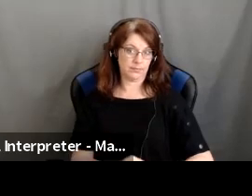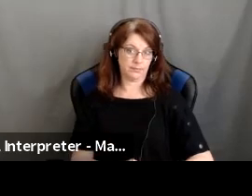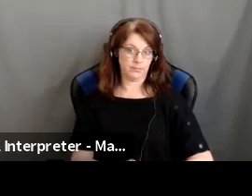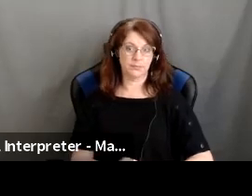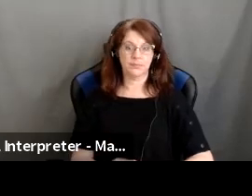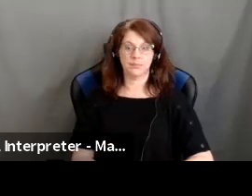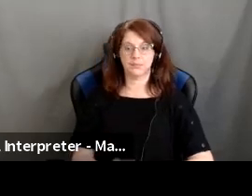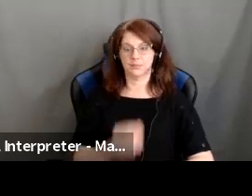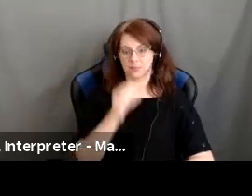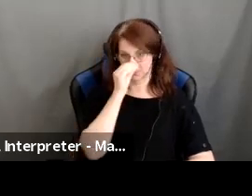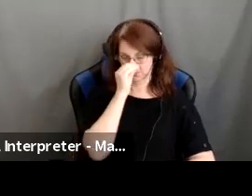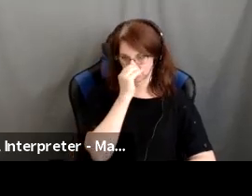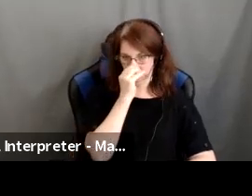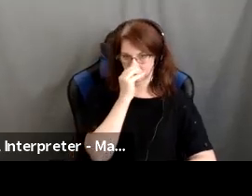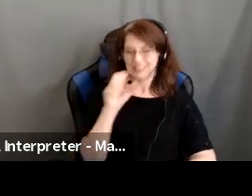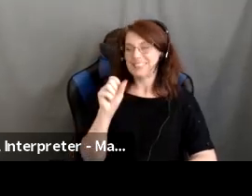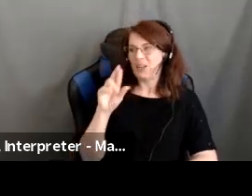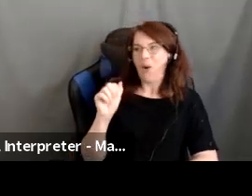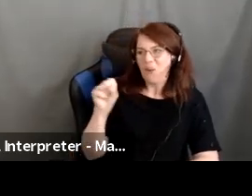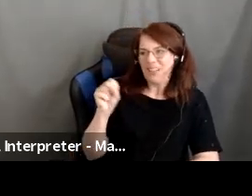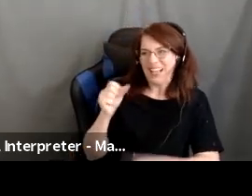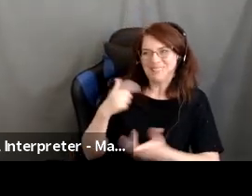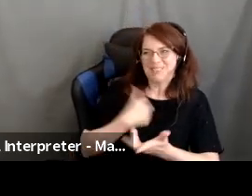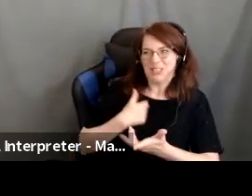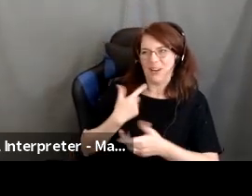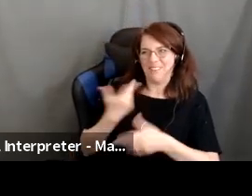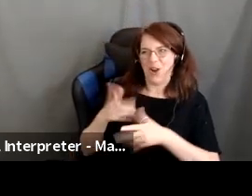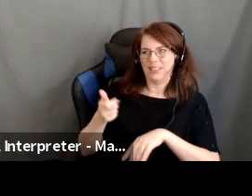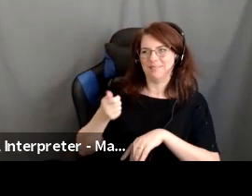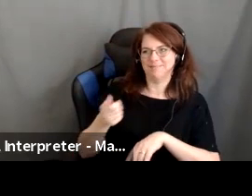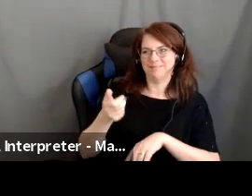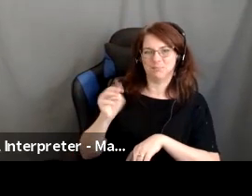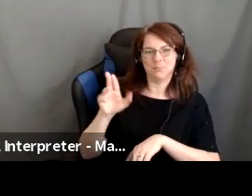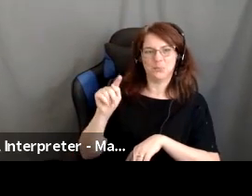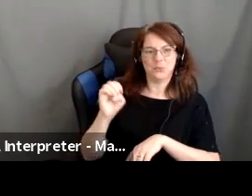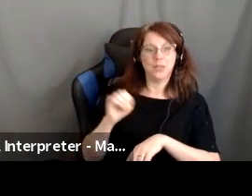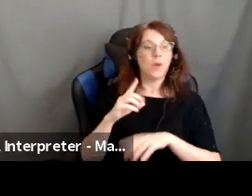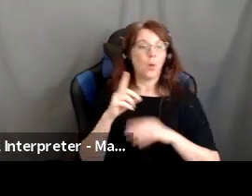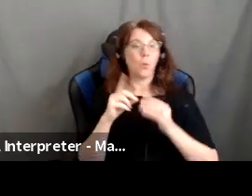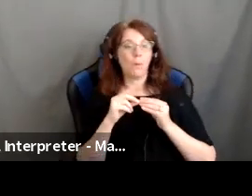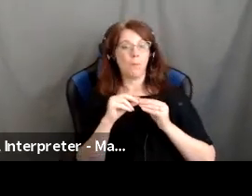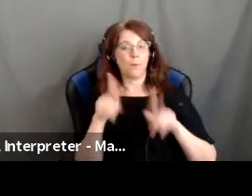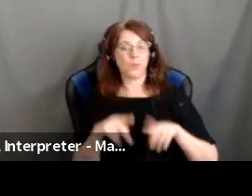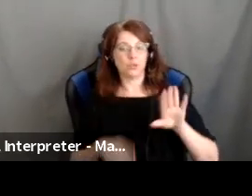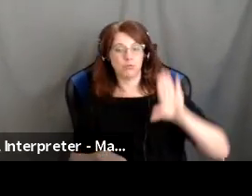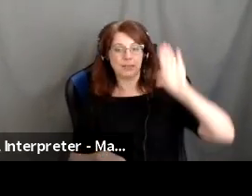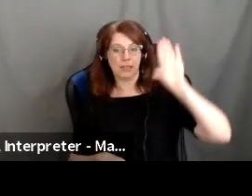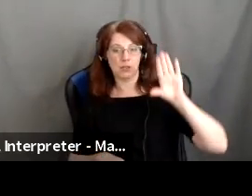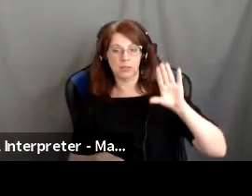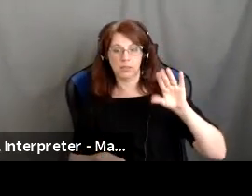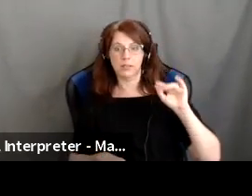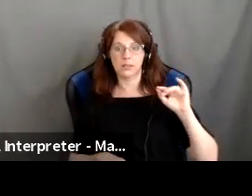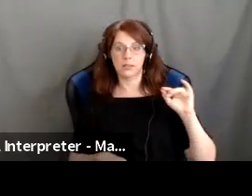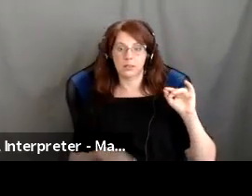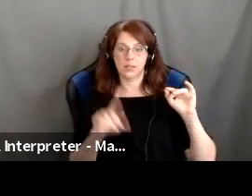And sorry, she can't talk anymore. Sorry about that. Okay. Okay. And then we have one other person who's raised their hand. Okay,